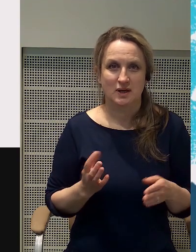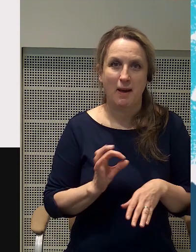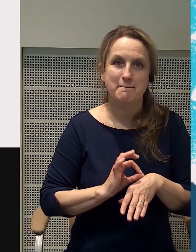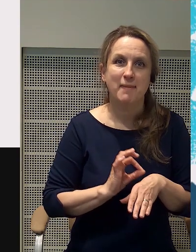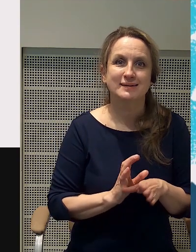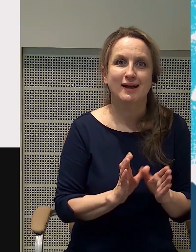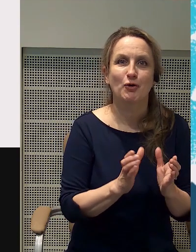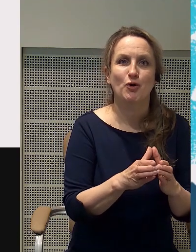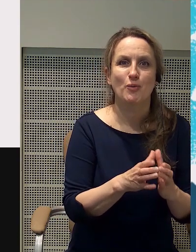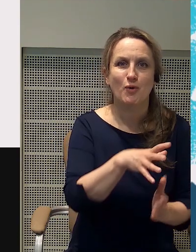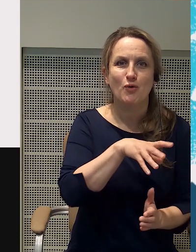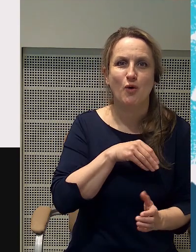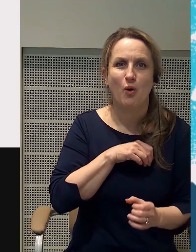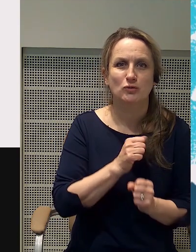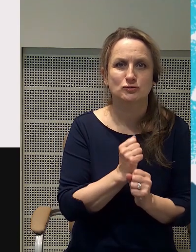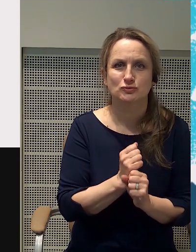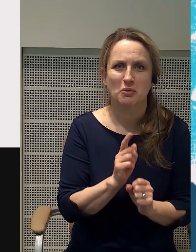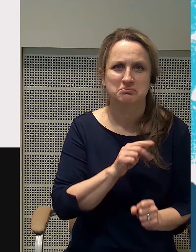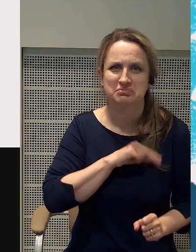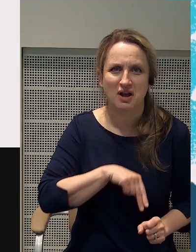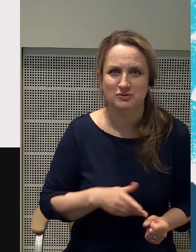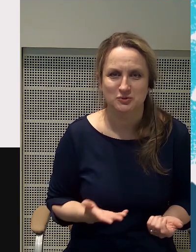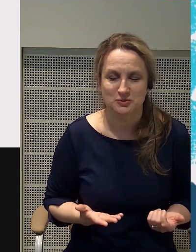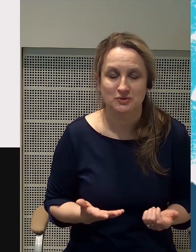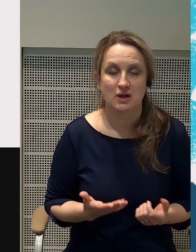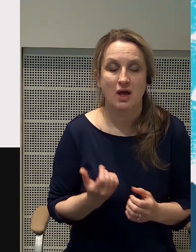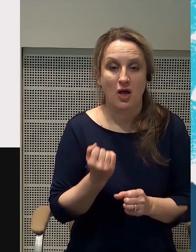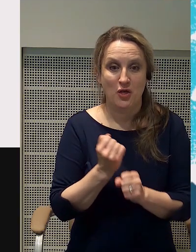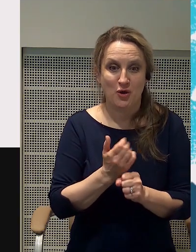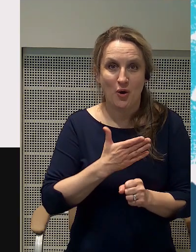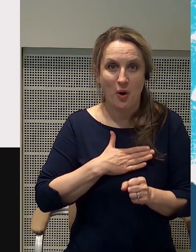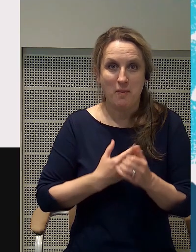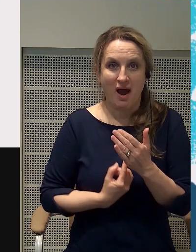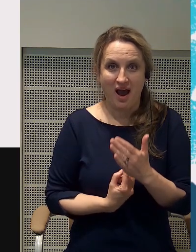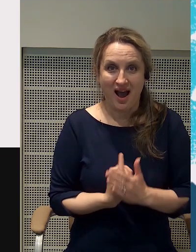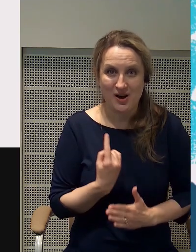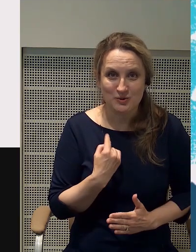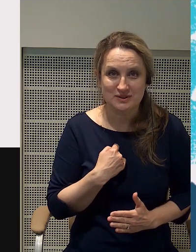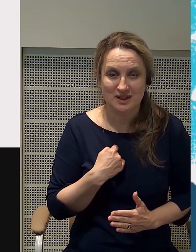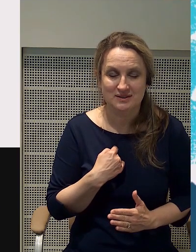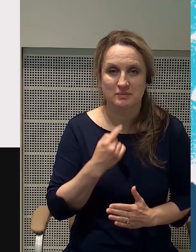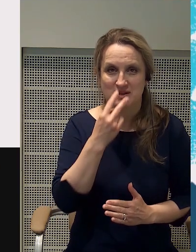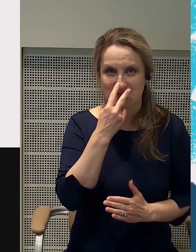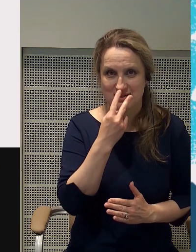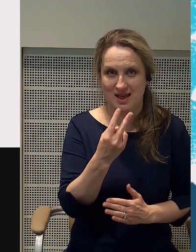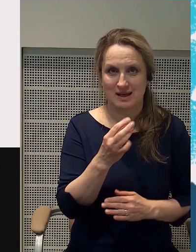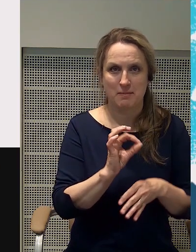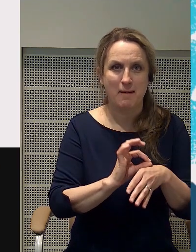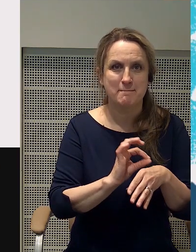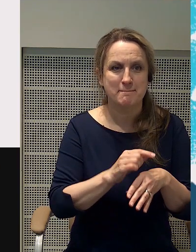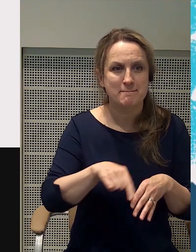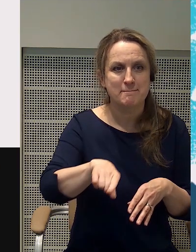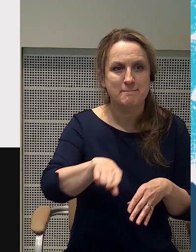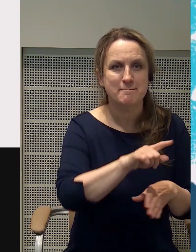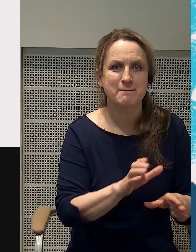we realize that they can give us lots of ideas to improve clinical trials, also to improve the communication